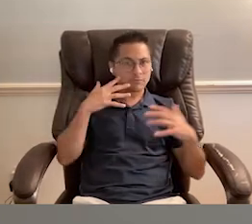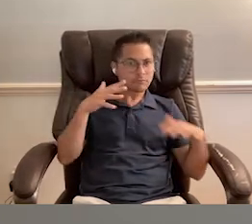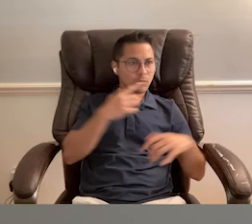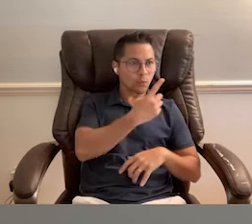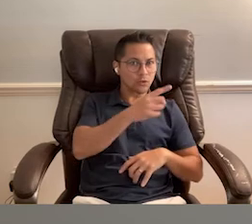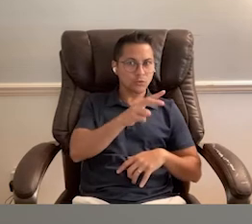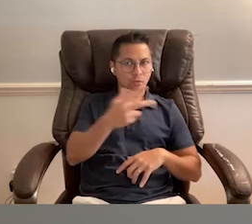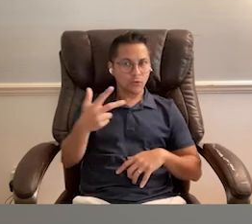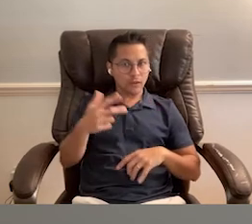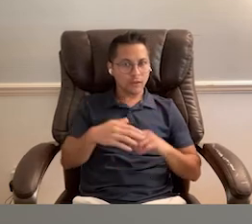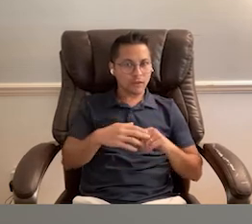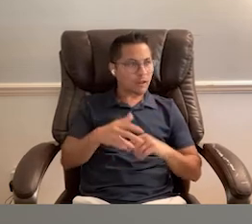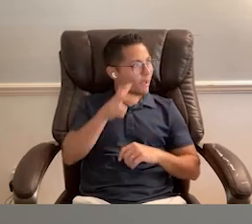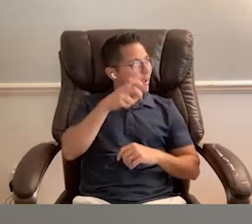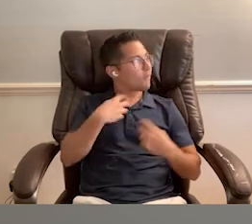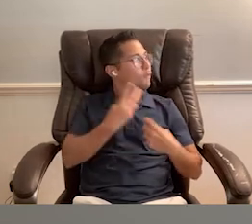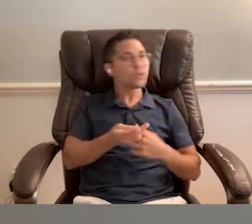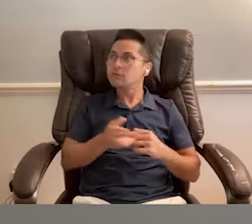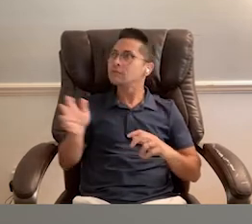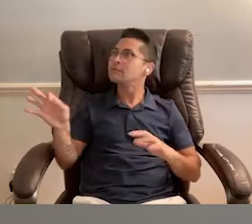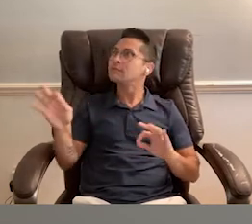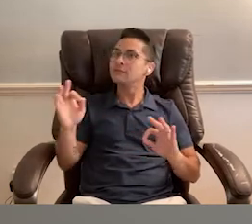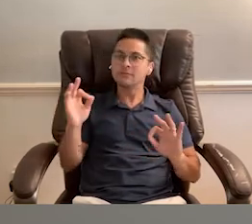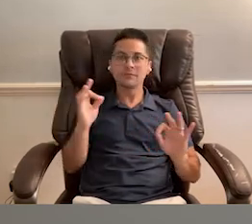Oh. I hear your voice. Okay.